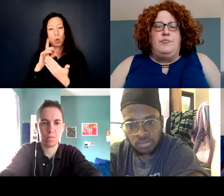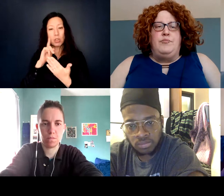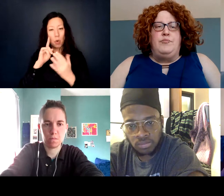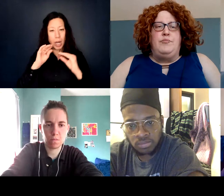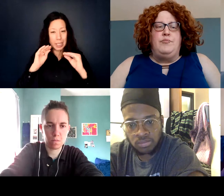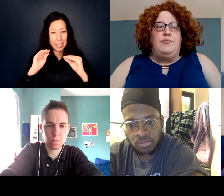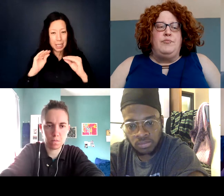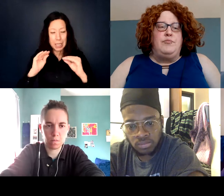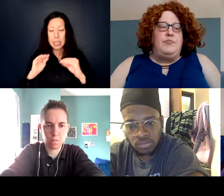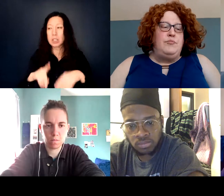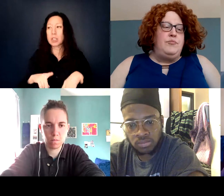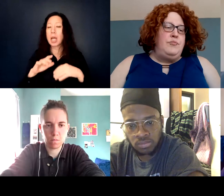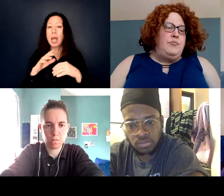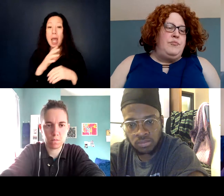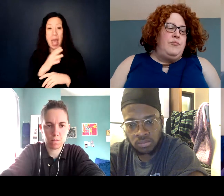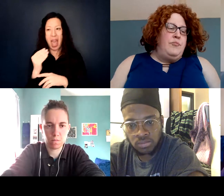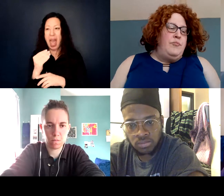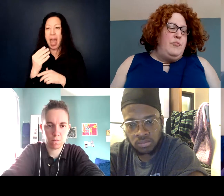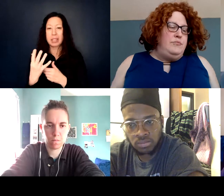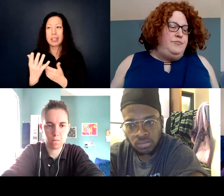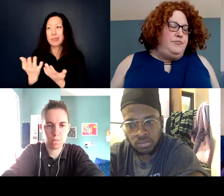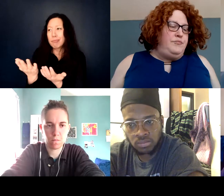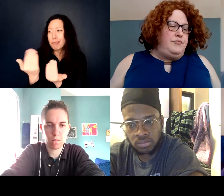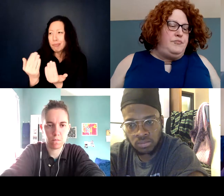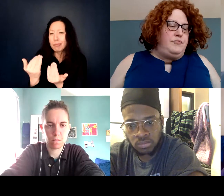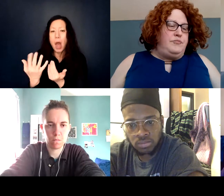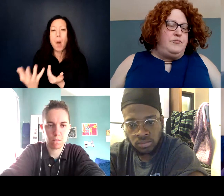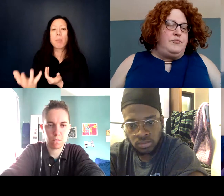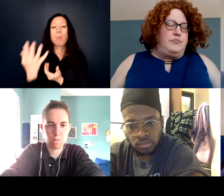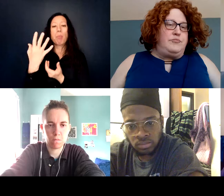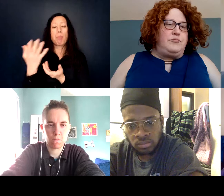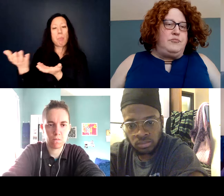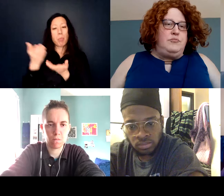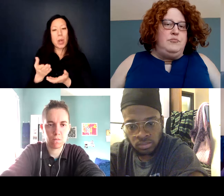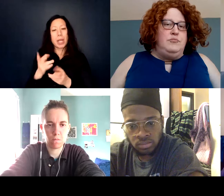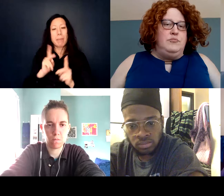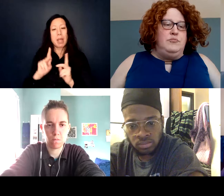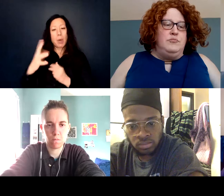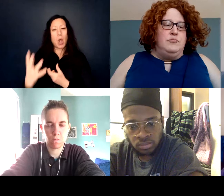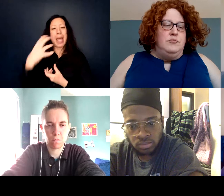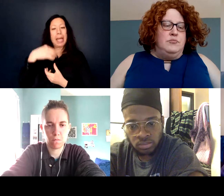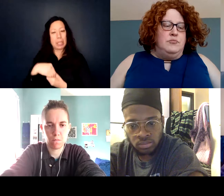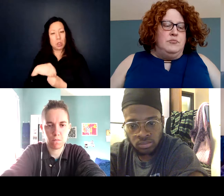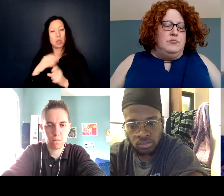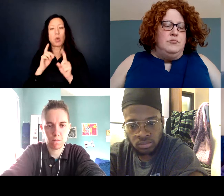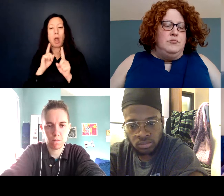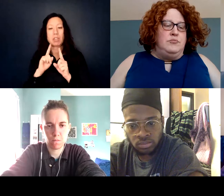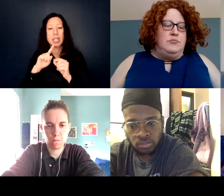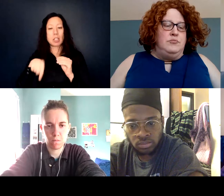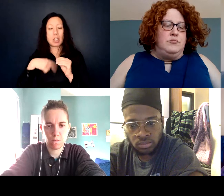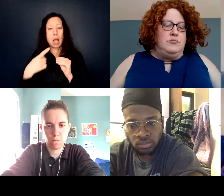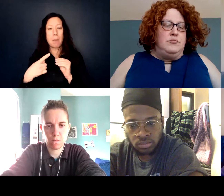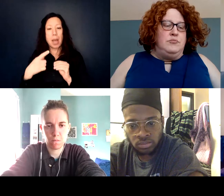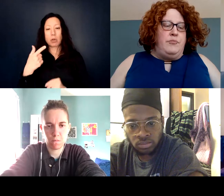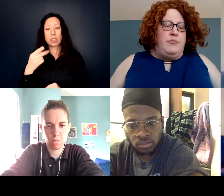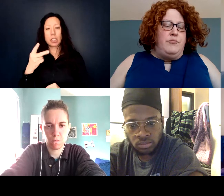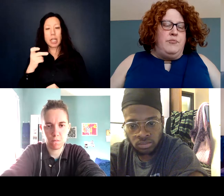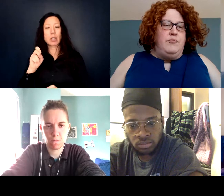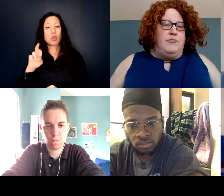people into conversation about gender. and how to support